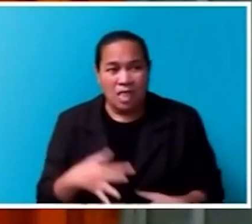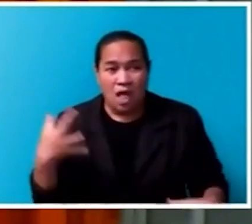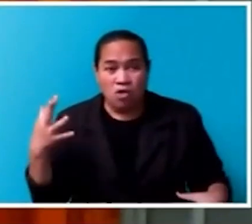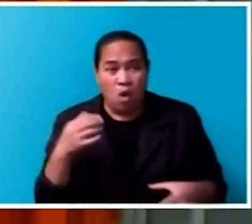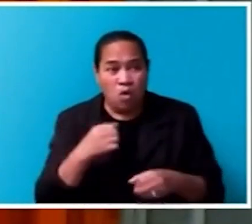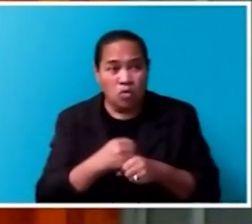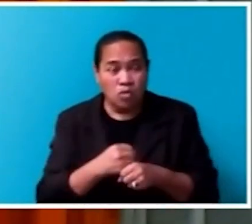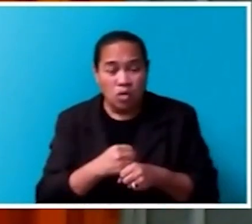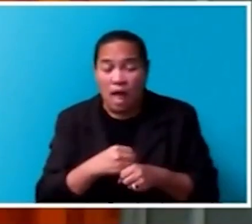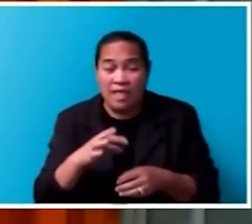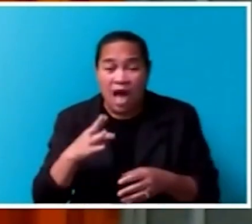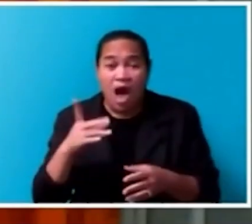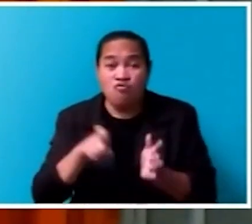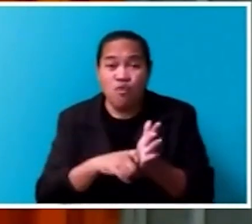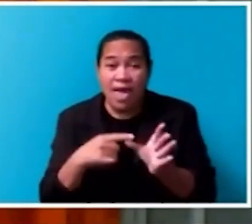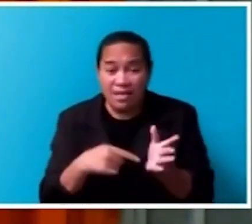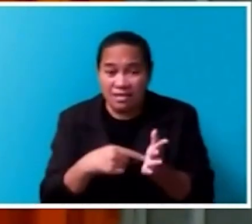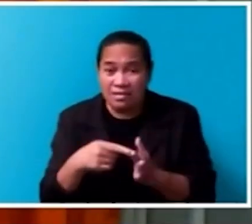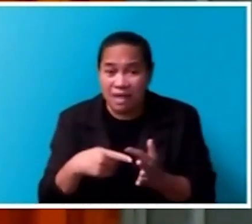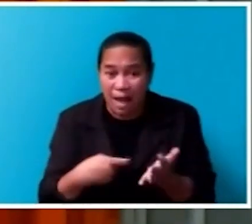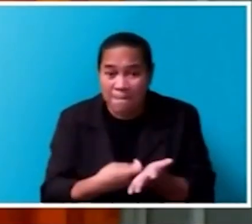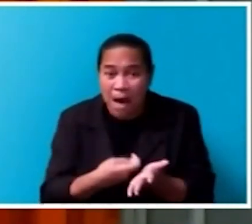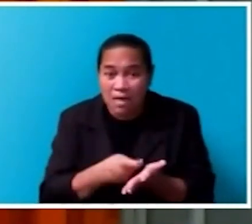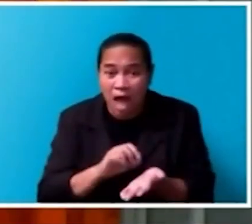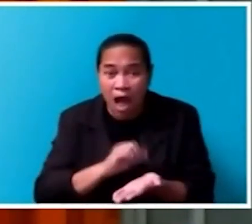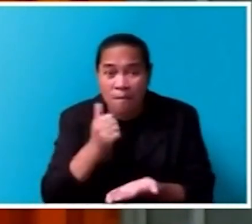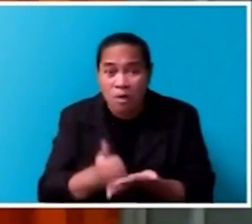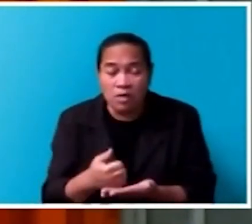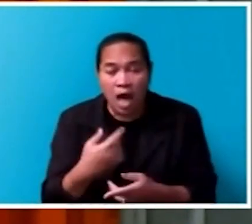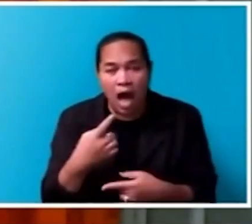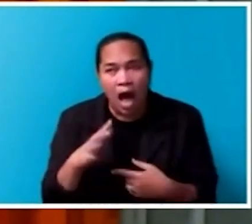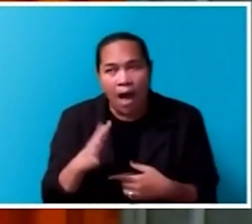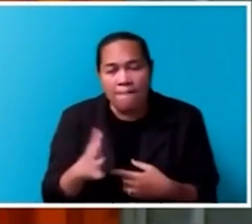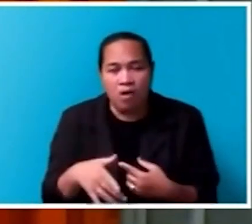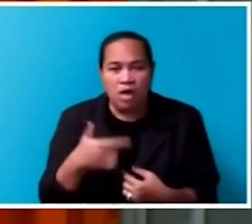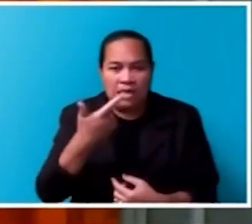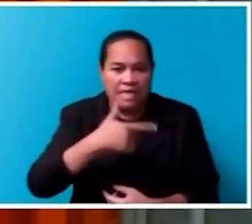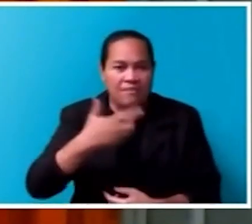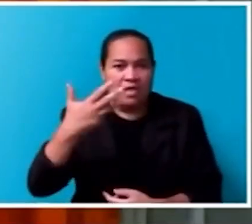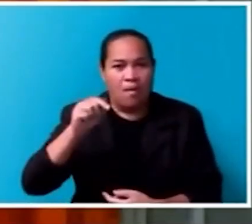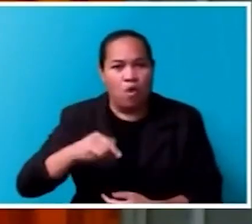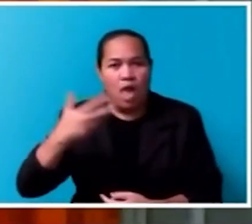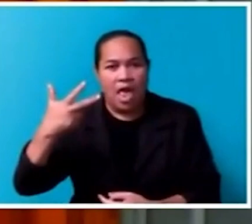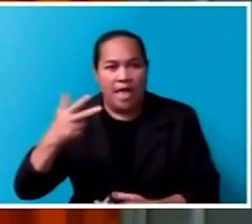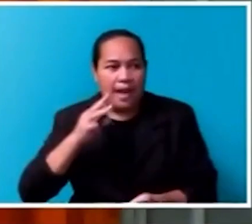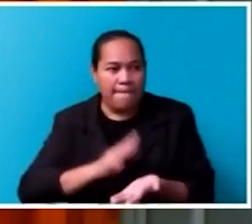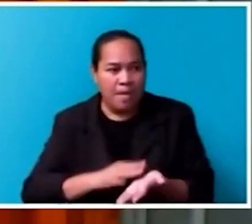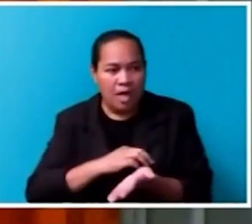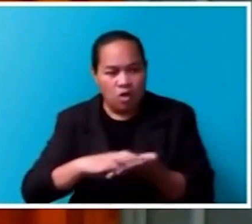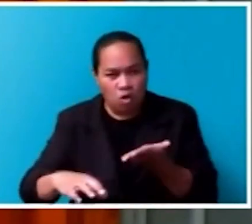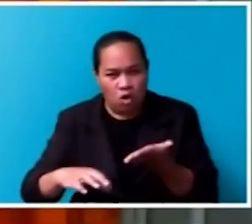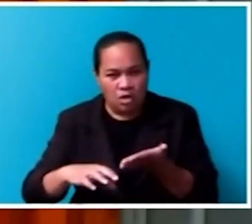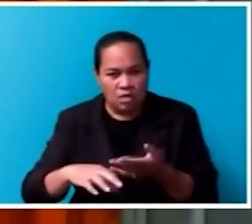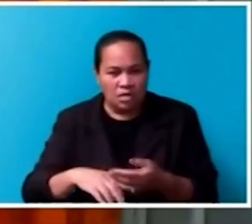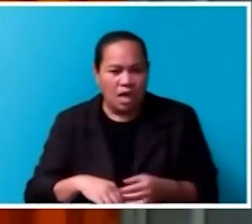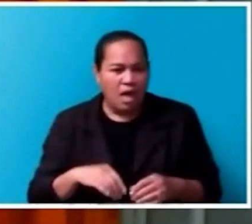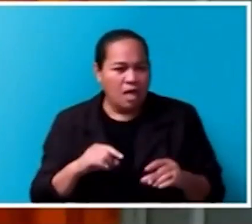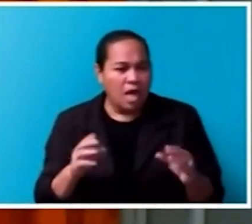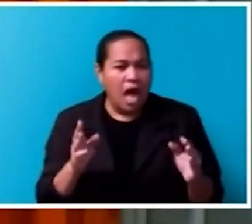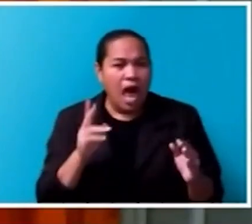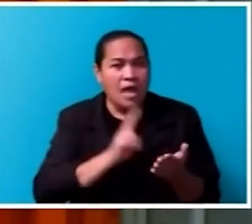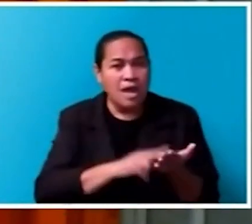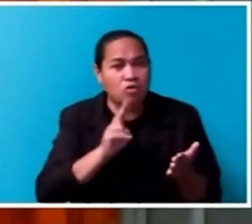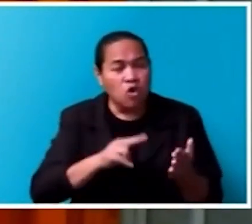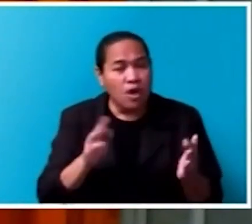council's arrears is around 79.8 million, out of which Nosori Town